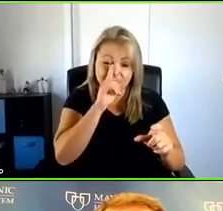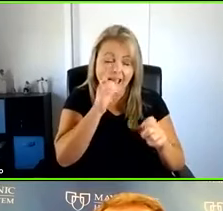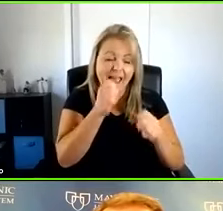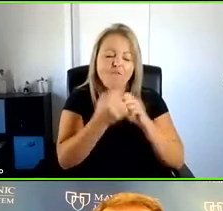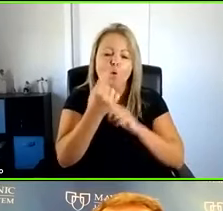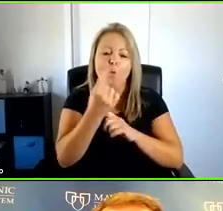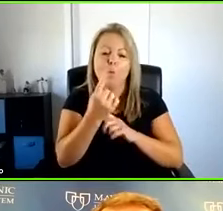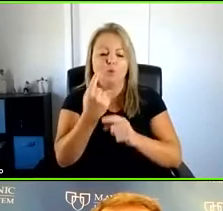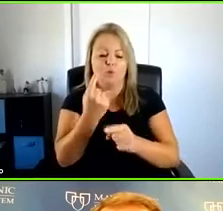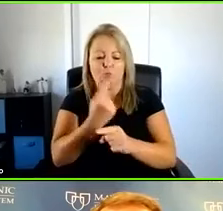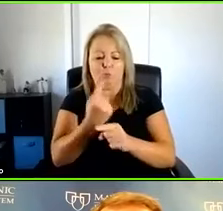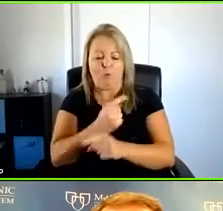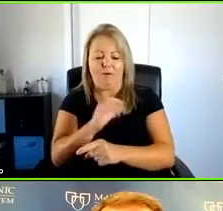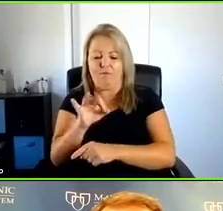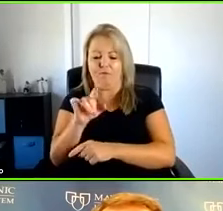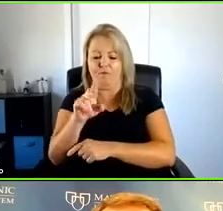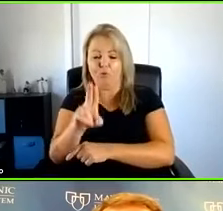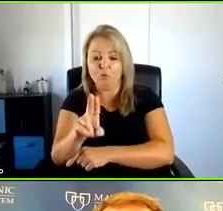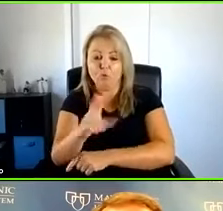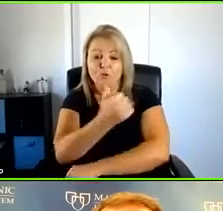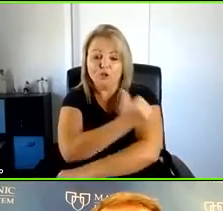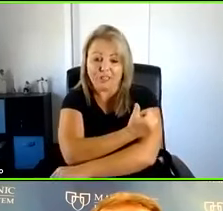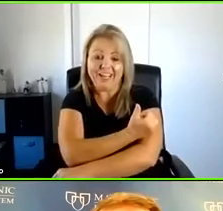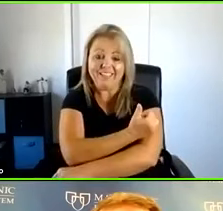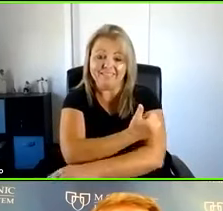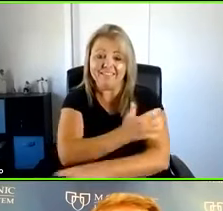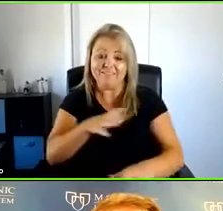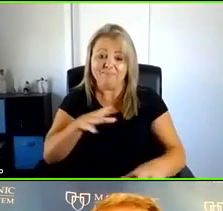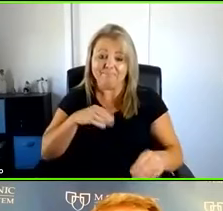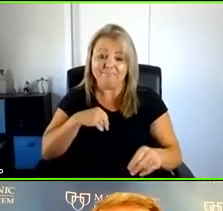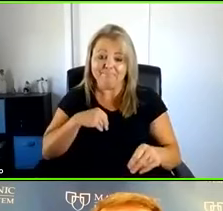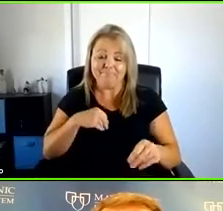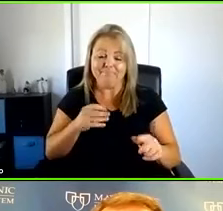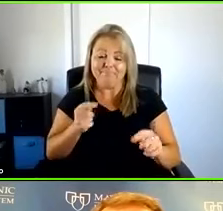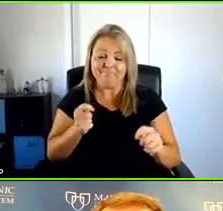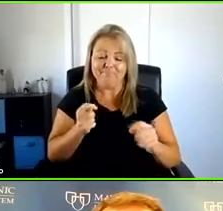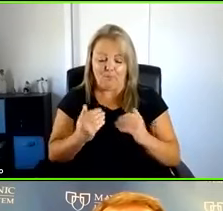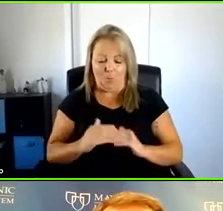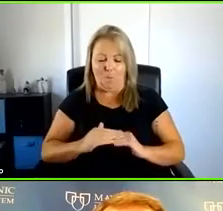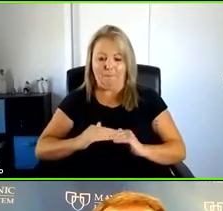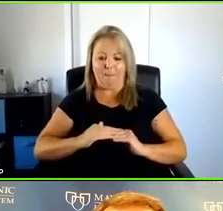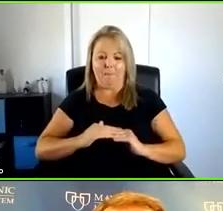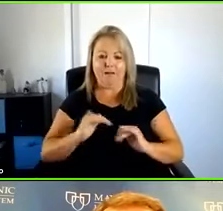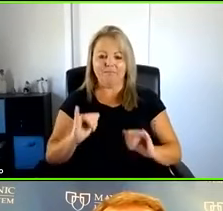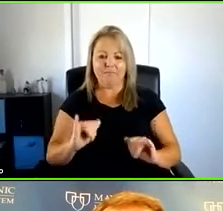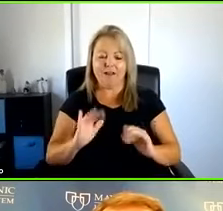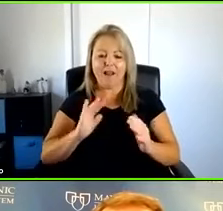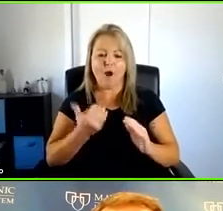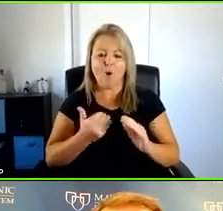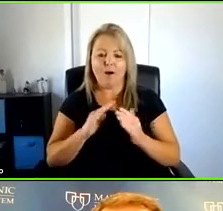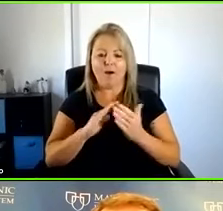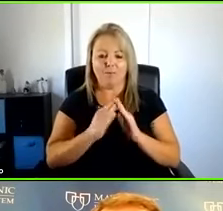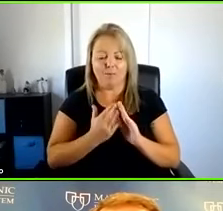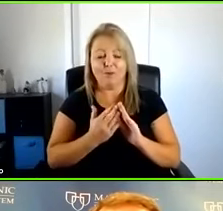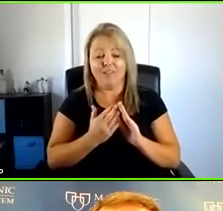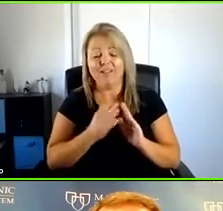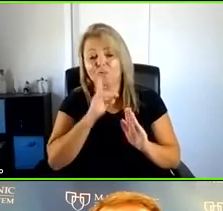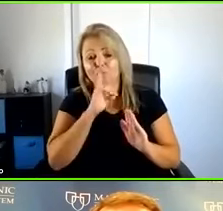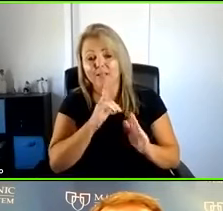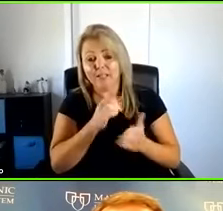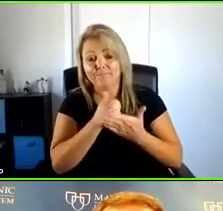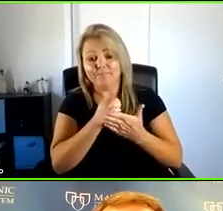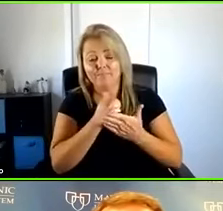who's appropriate for a flu shot to get a flu shot, so we can minimize that in our community and minimize overall illness.